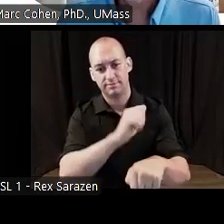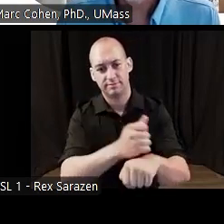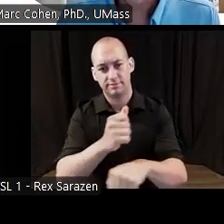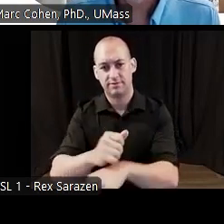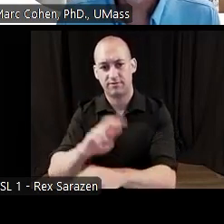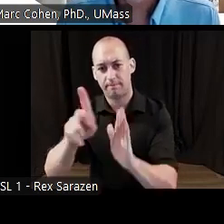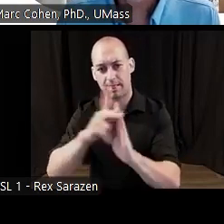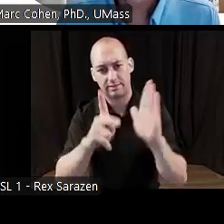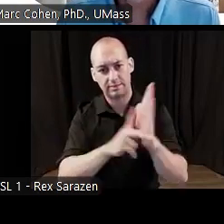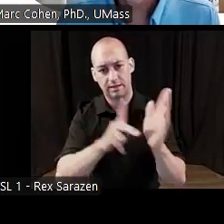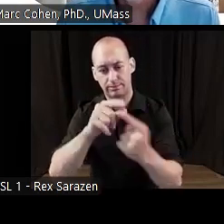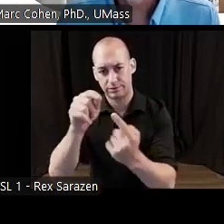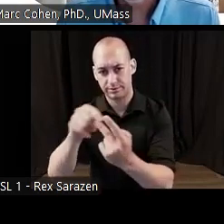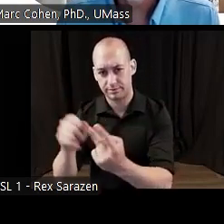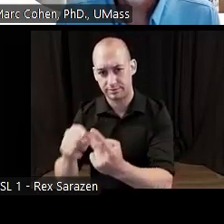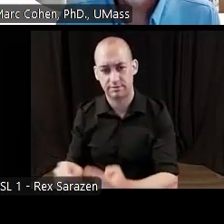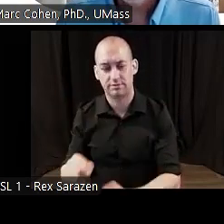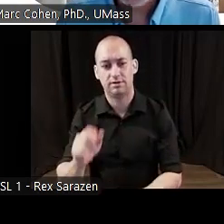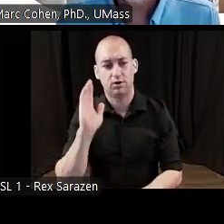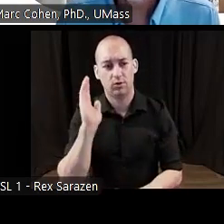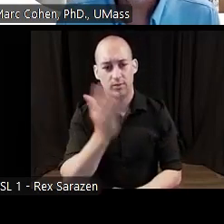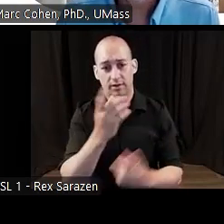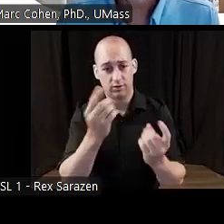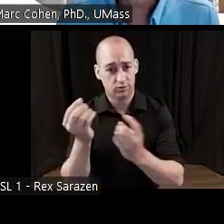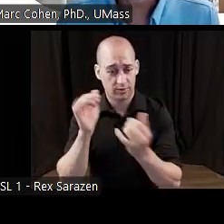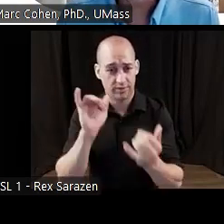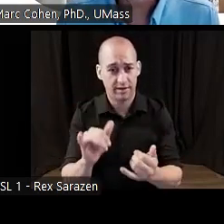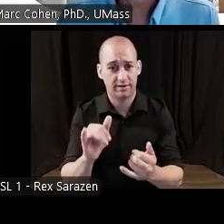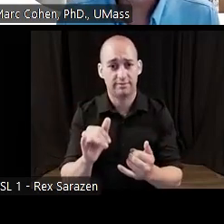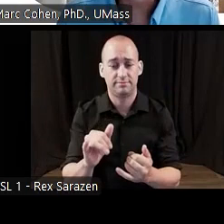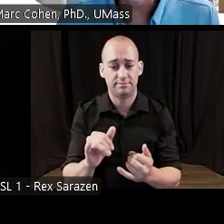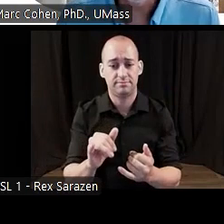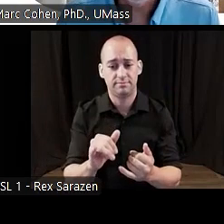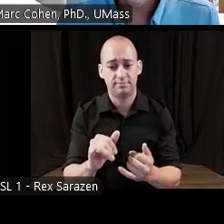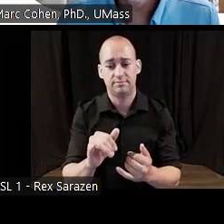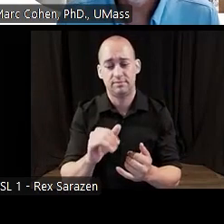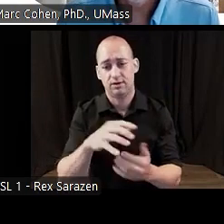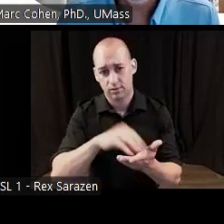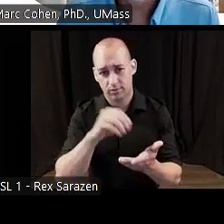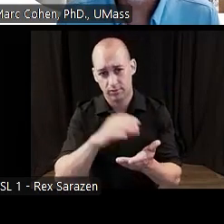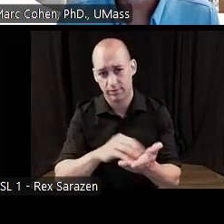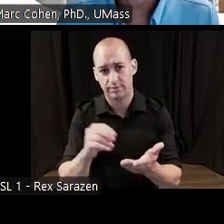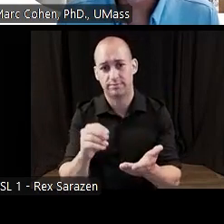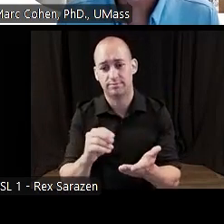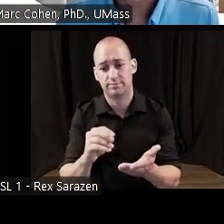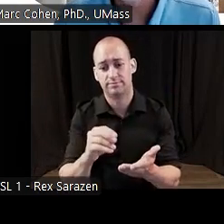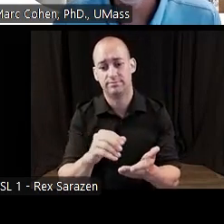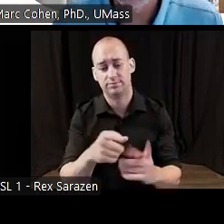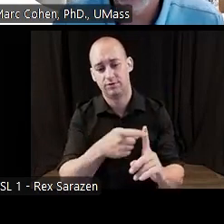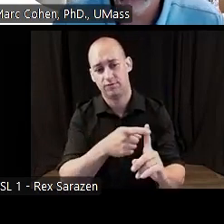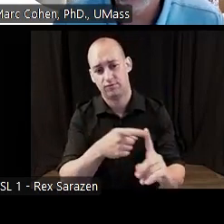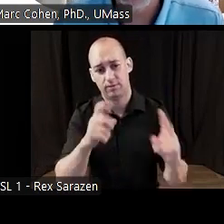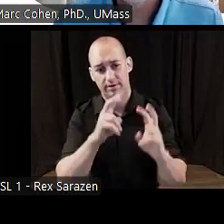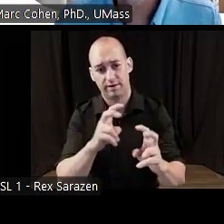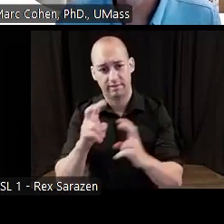And we're going to be doing that not only by learning from the analytics